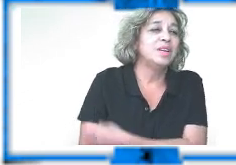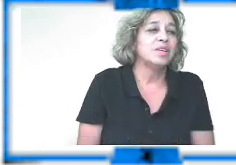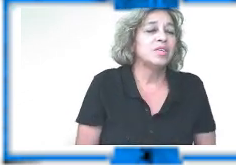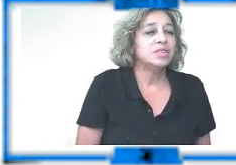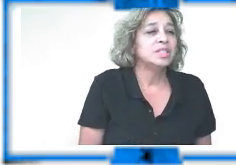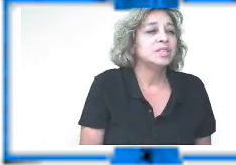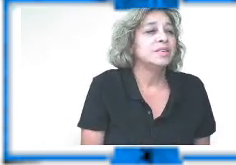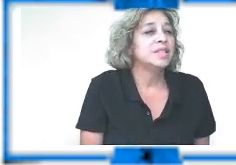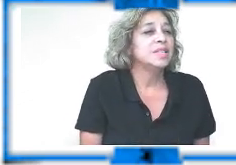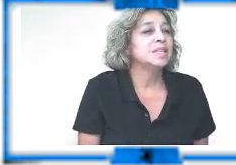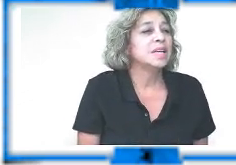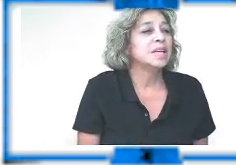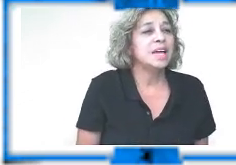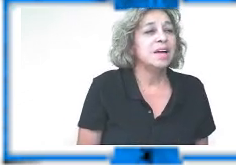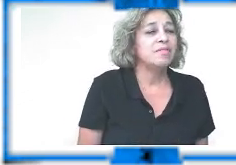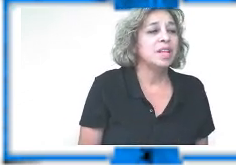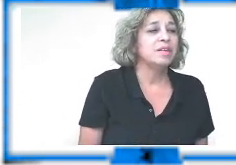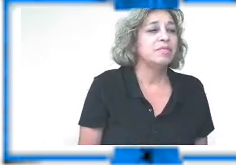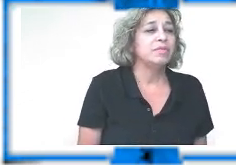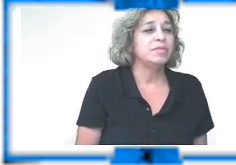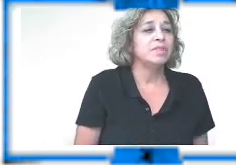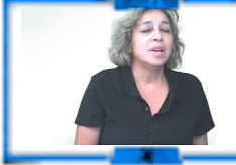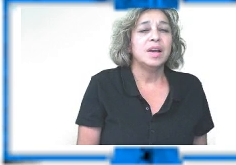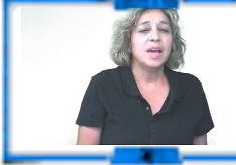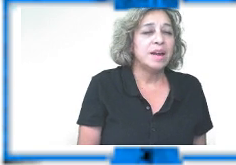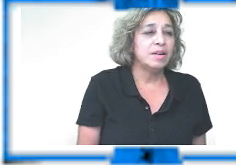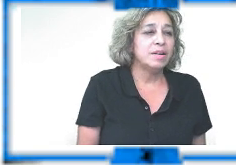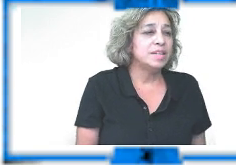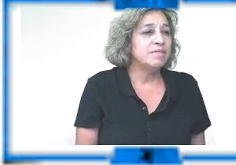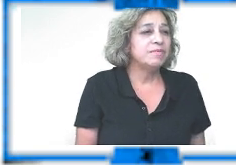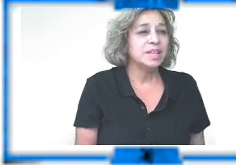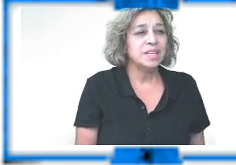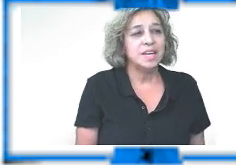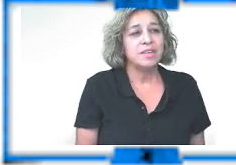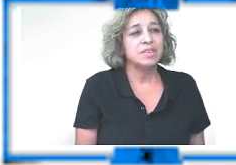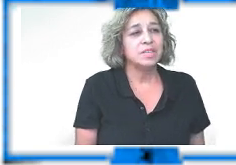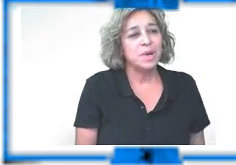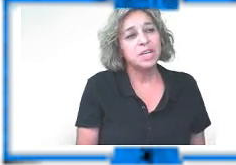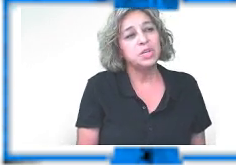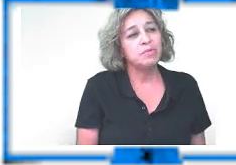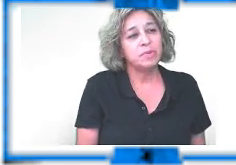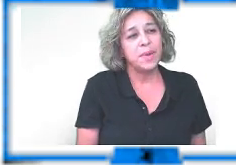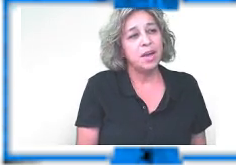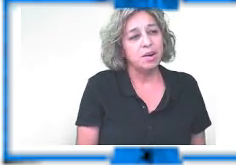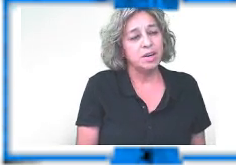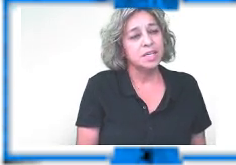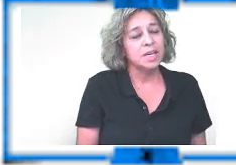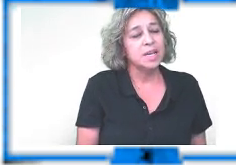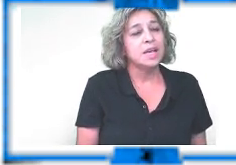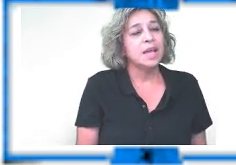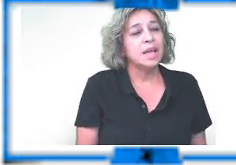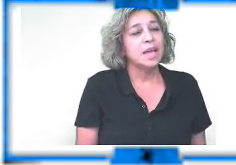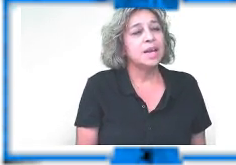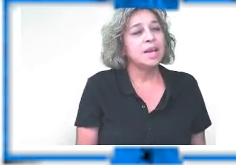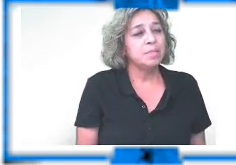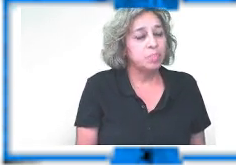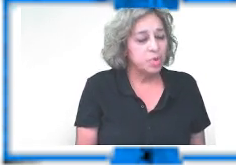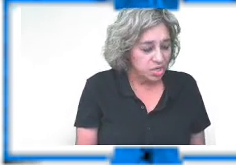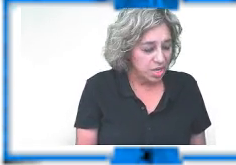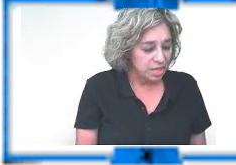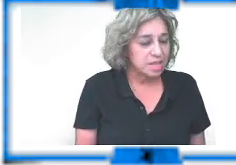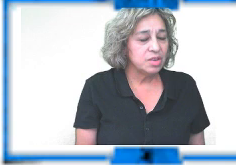through it in your studies, and I have a lot of defects and errors, but I do it from my heart. And